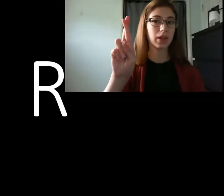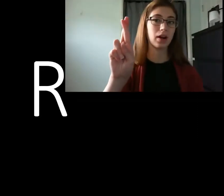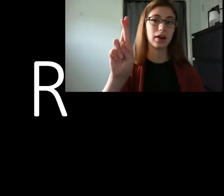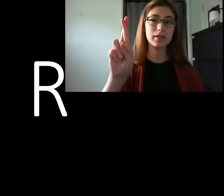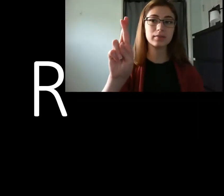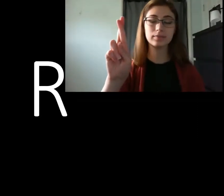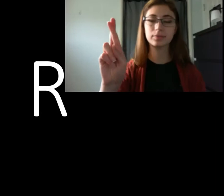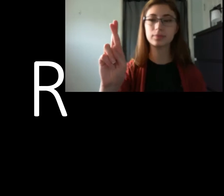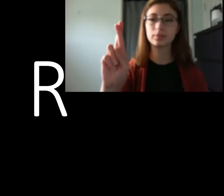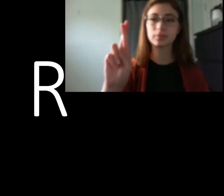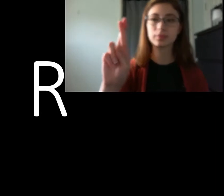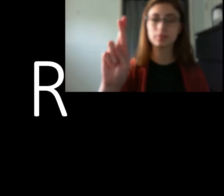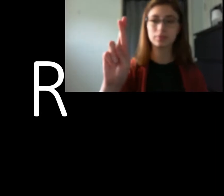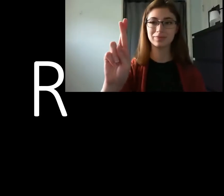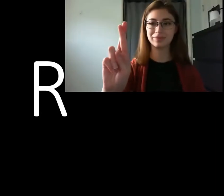R.